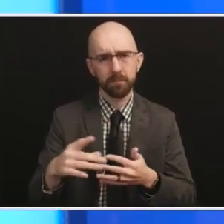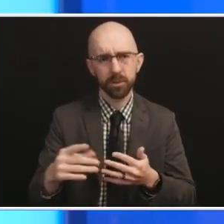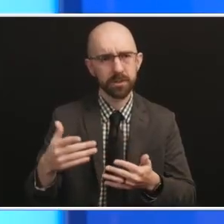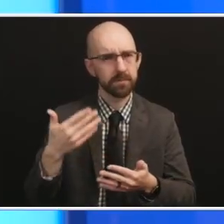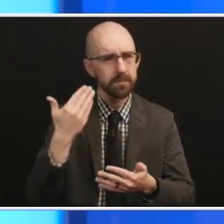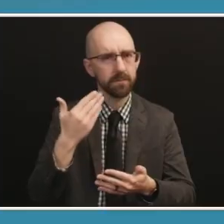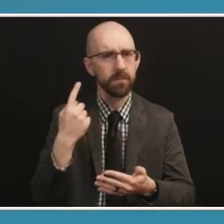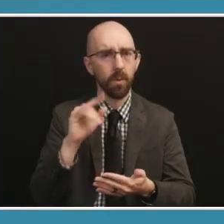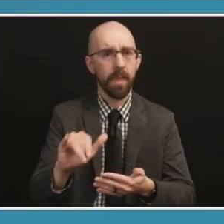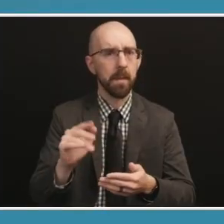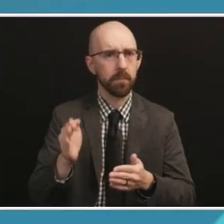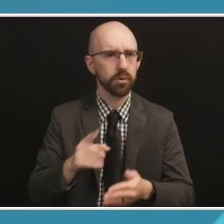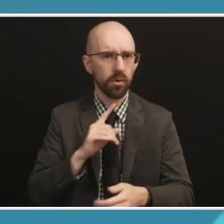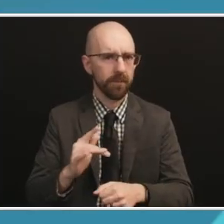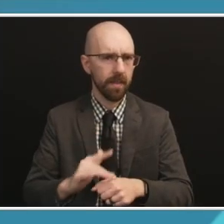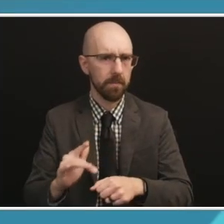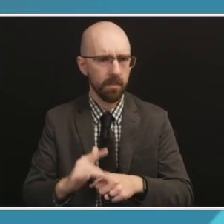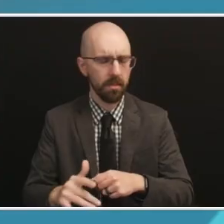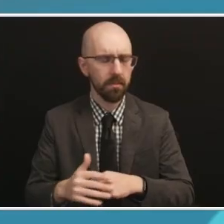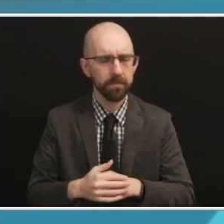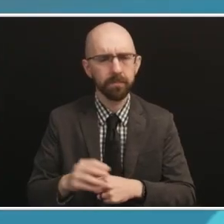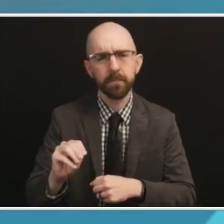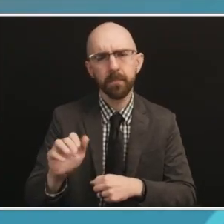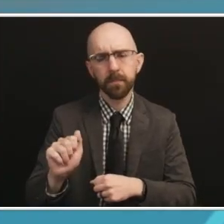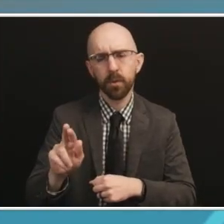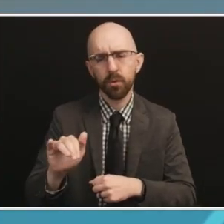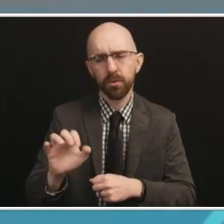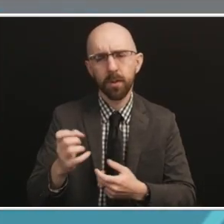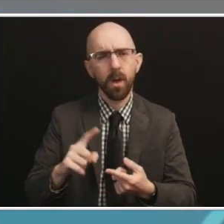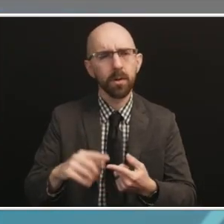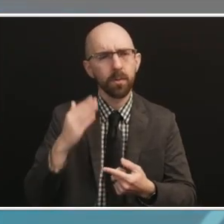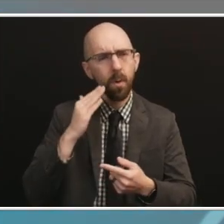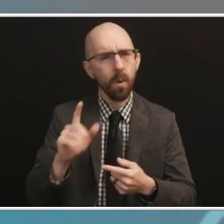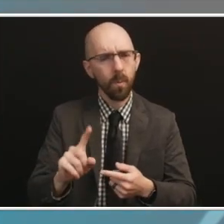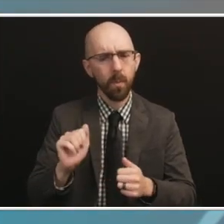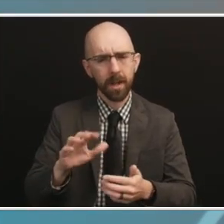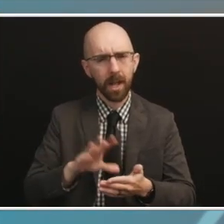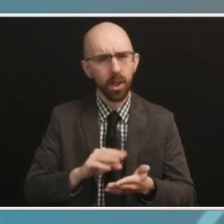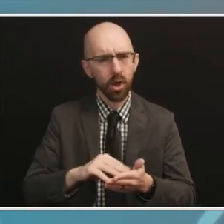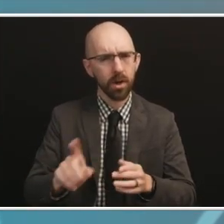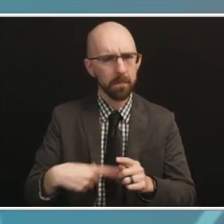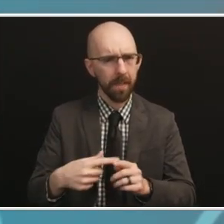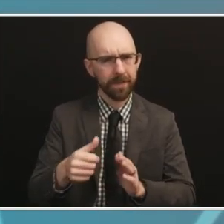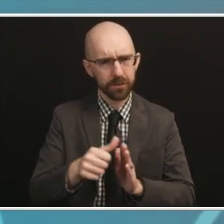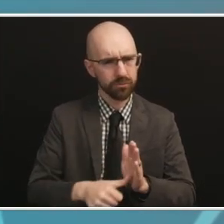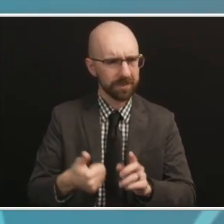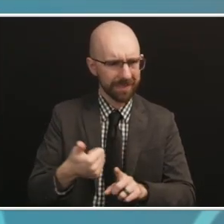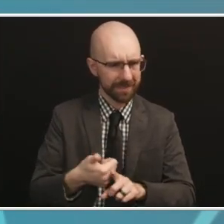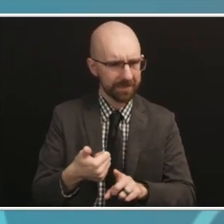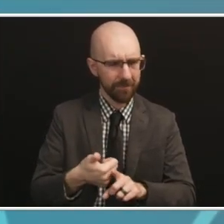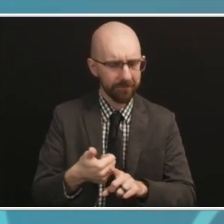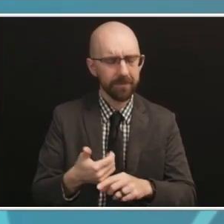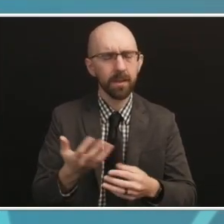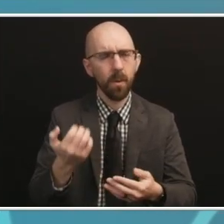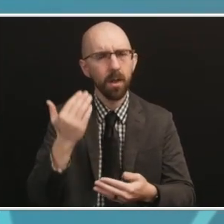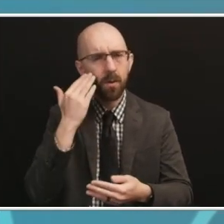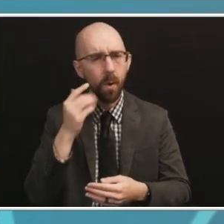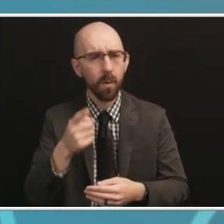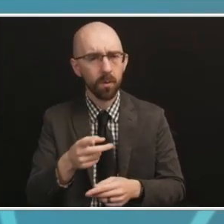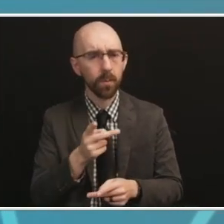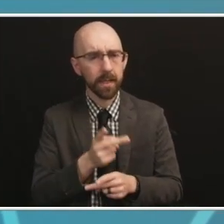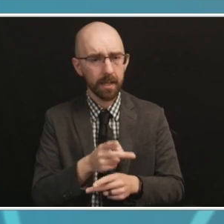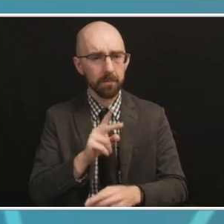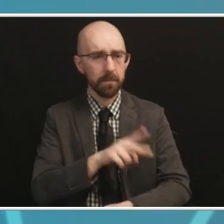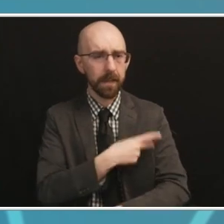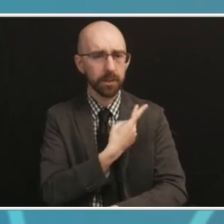Okay. Marie wants to know if we can learn more about the surgery itself. So she wants to know, do you keep the patient